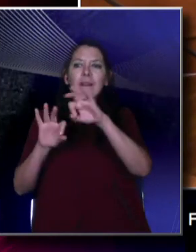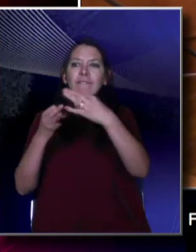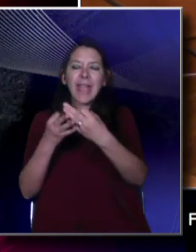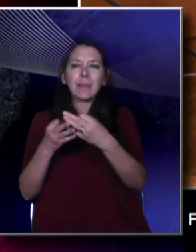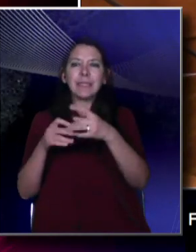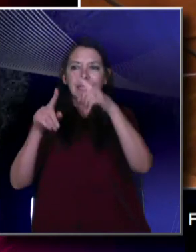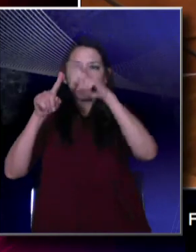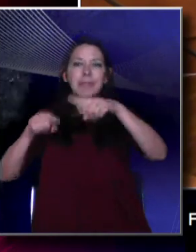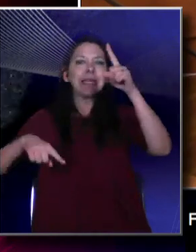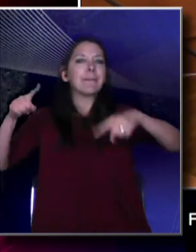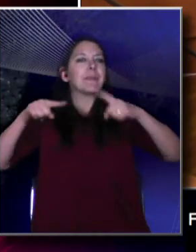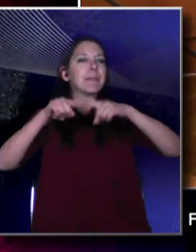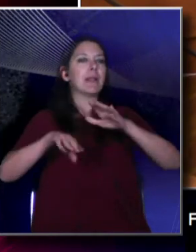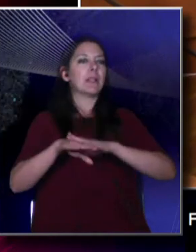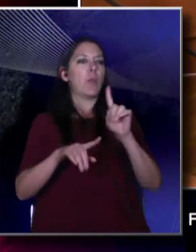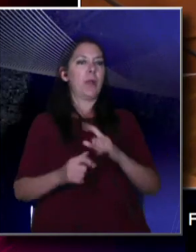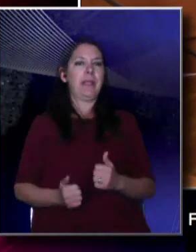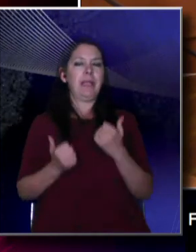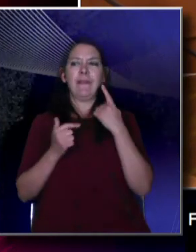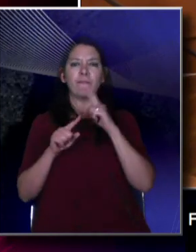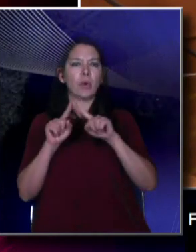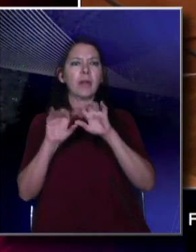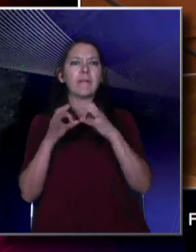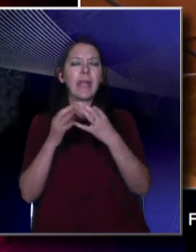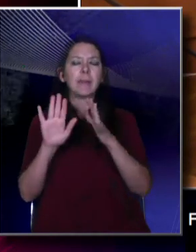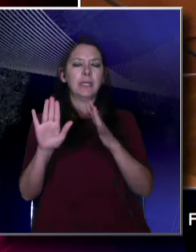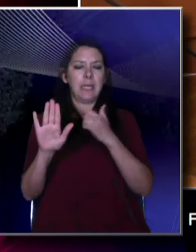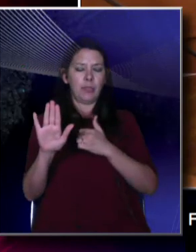organization. This is